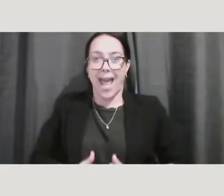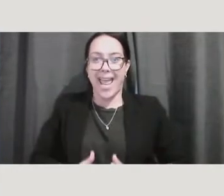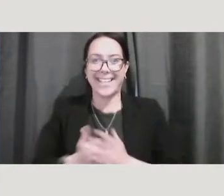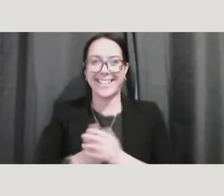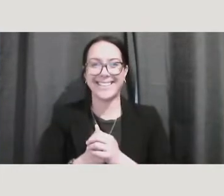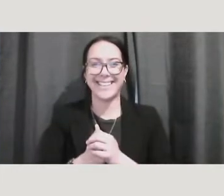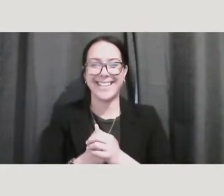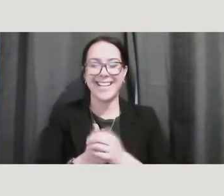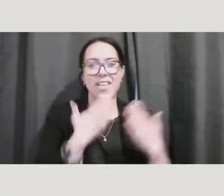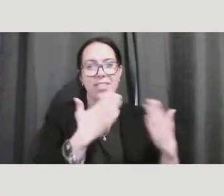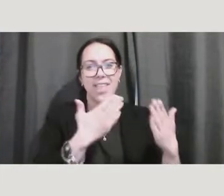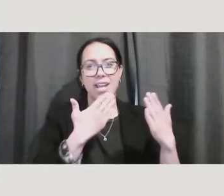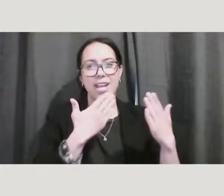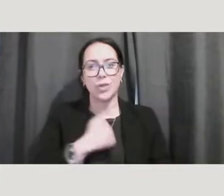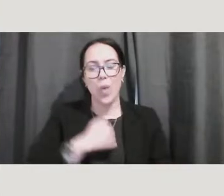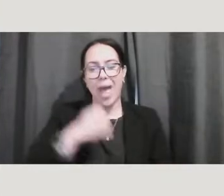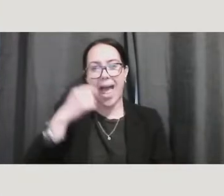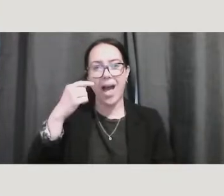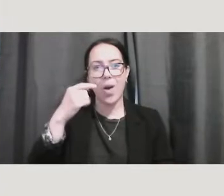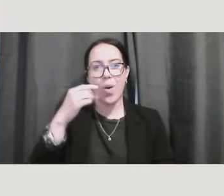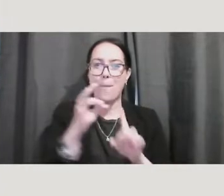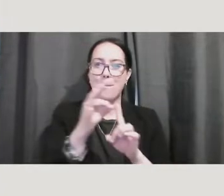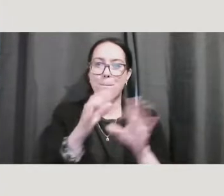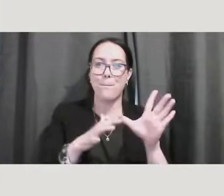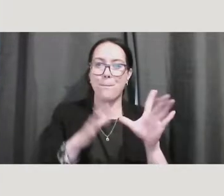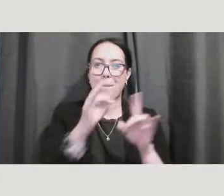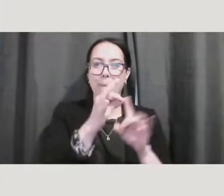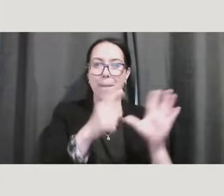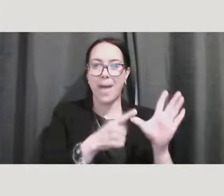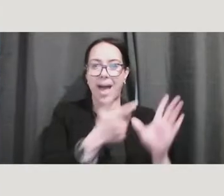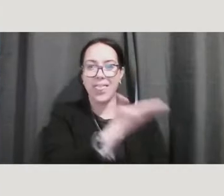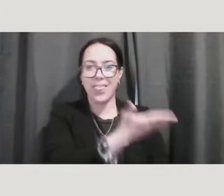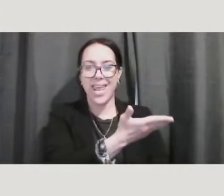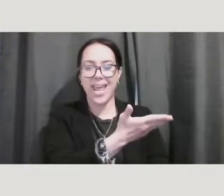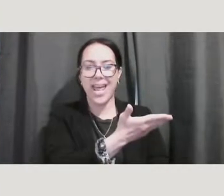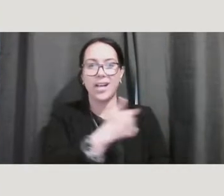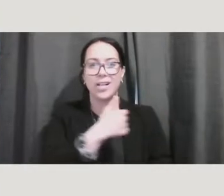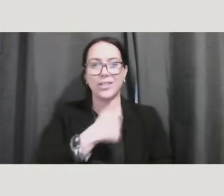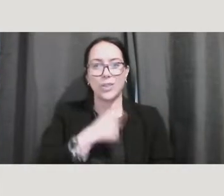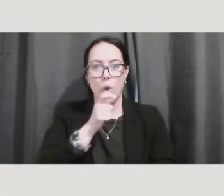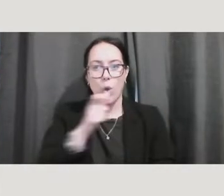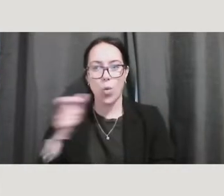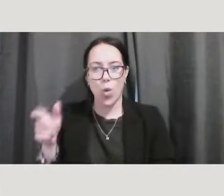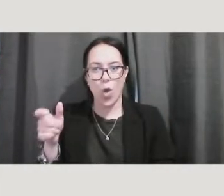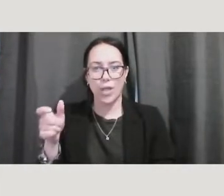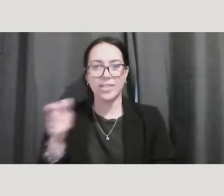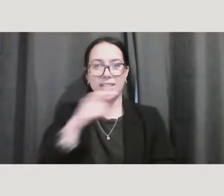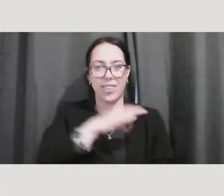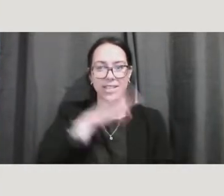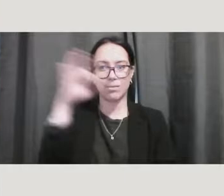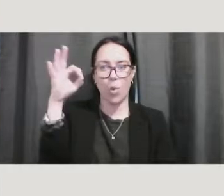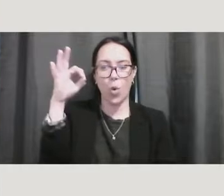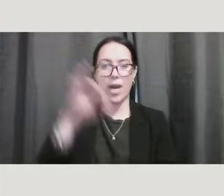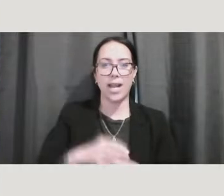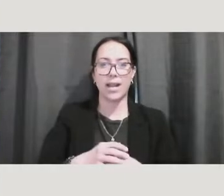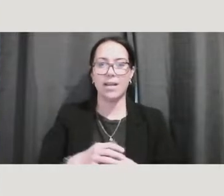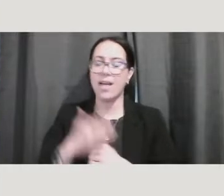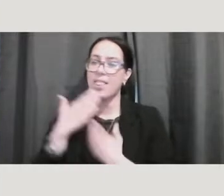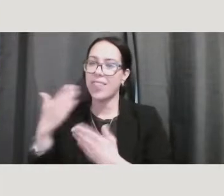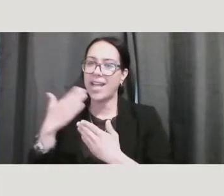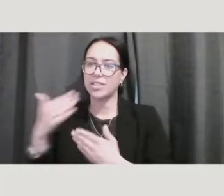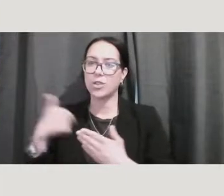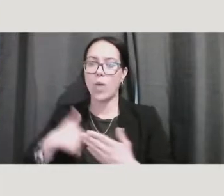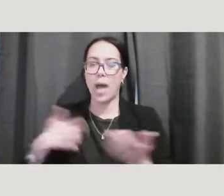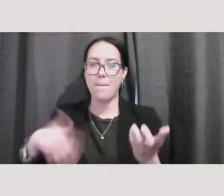to our Papa there for for the uh Awards of devotion this morning thank you to our band there Dougie from